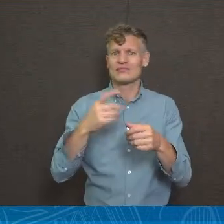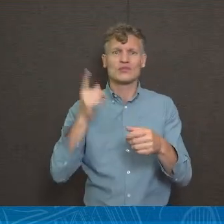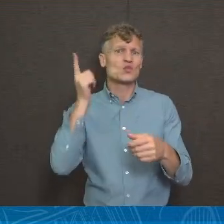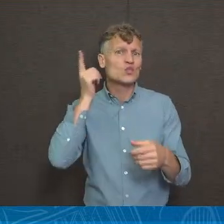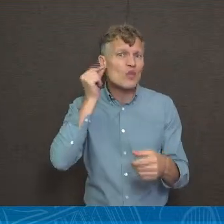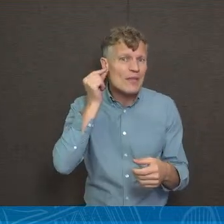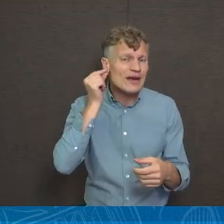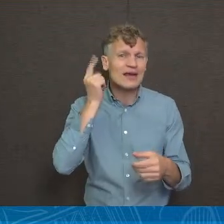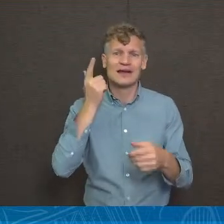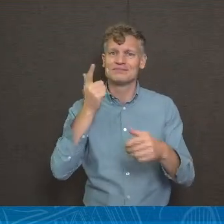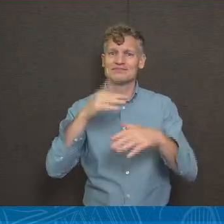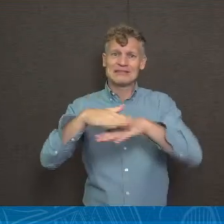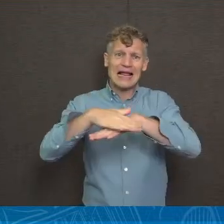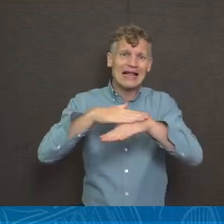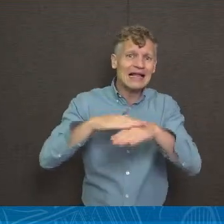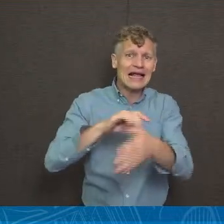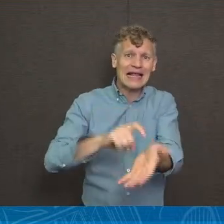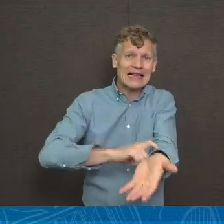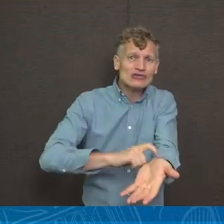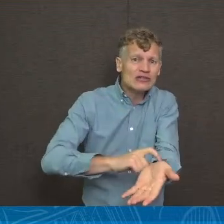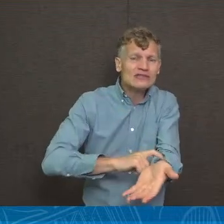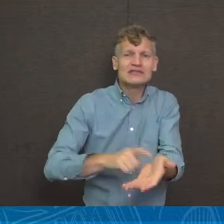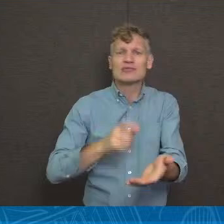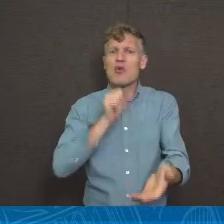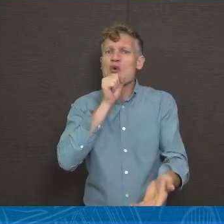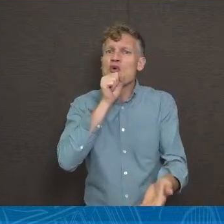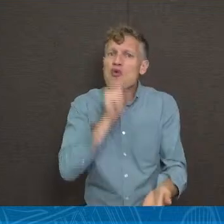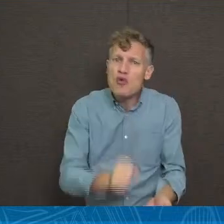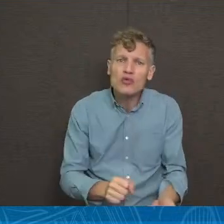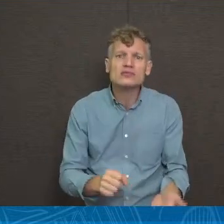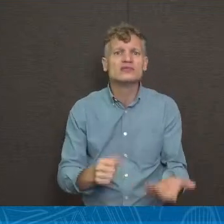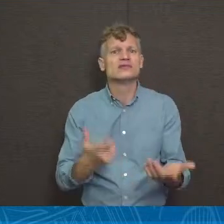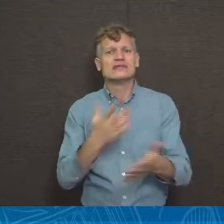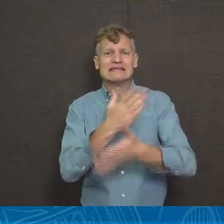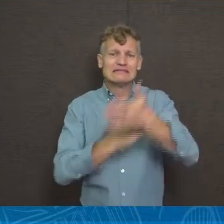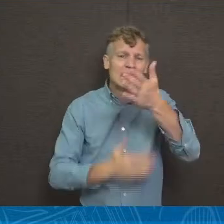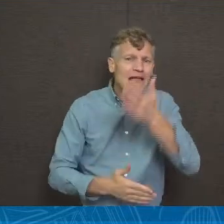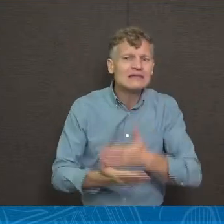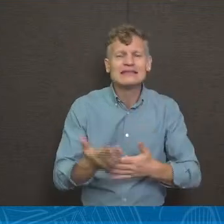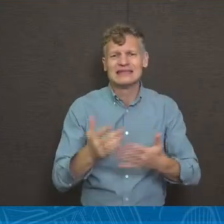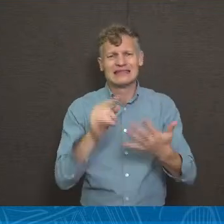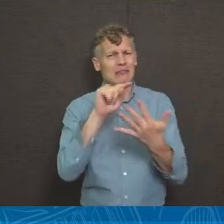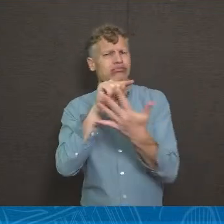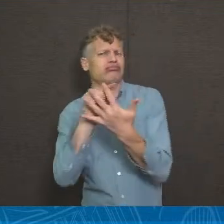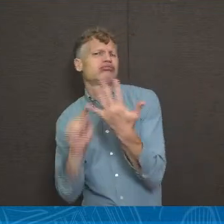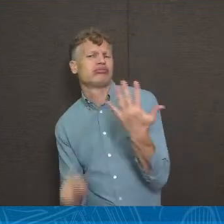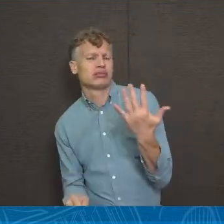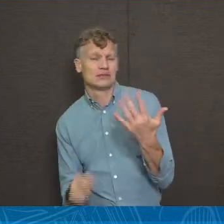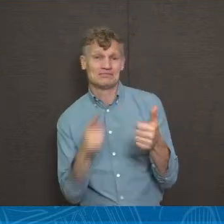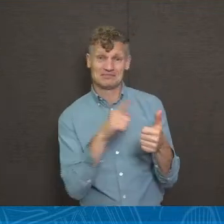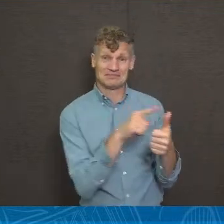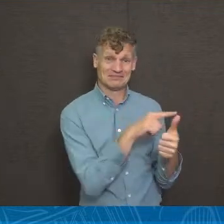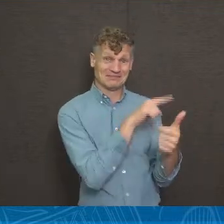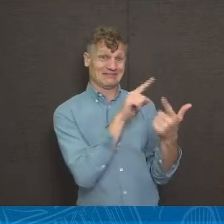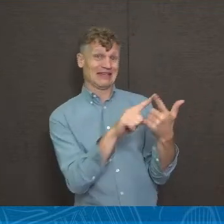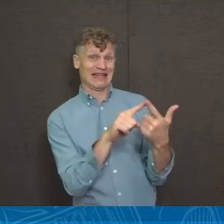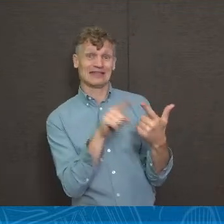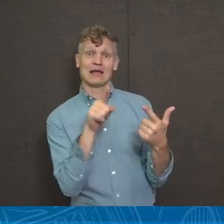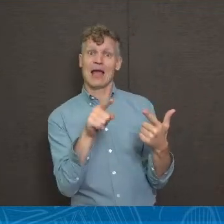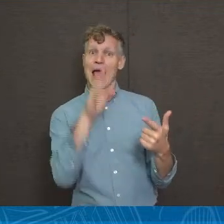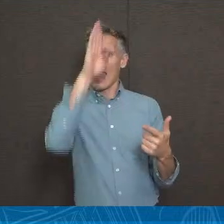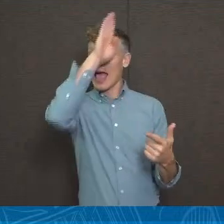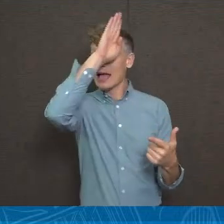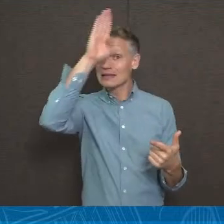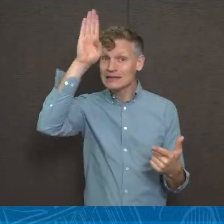Indigenous people and migrants. It's recognising the role of academia and scientists as the second group, the role of the